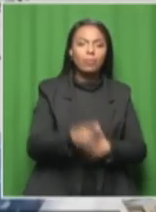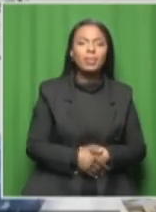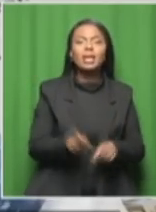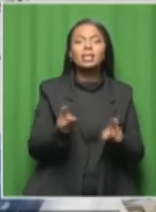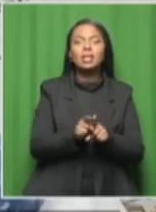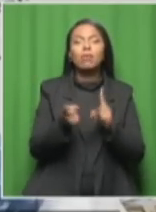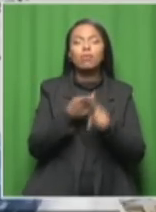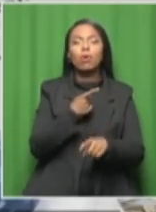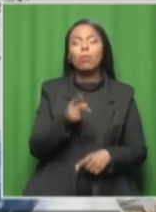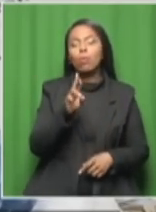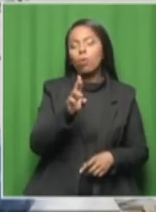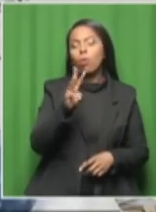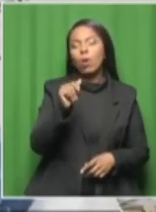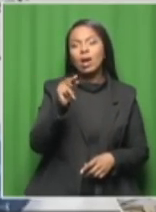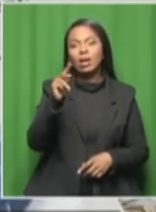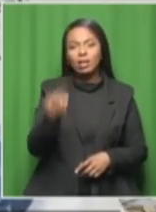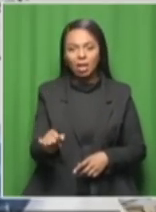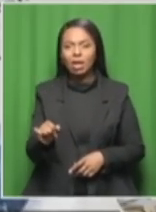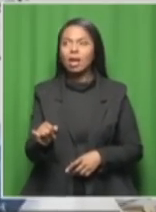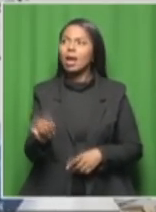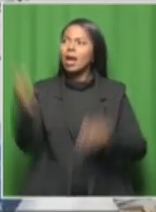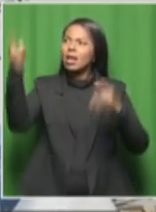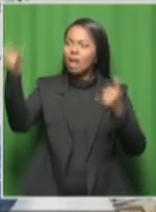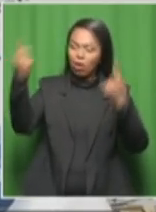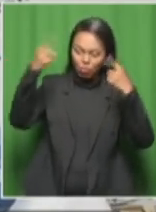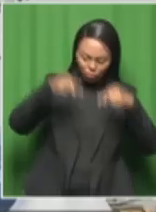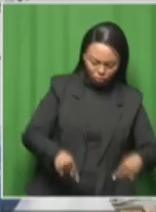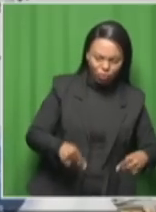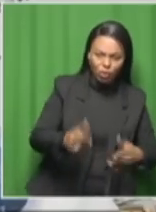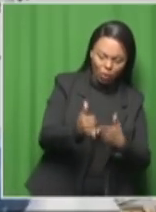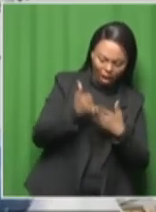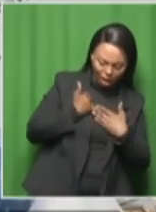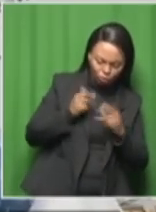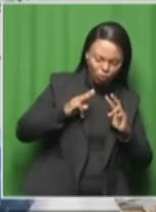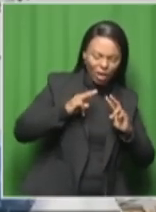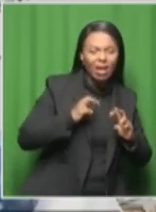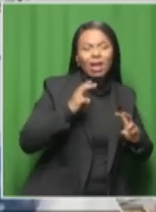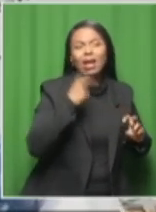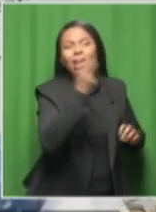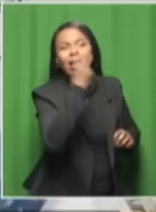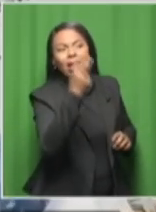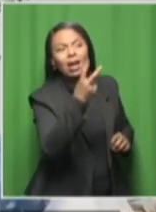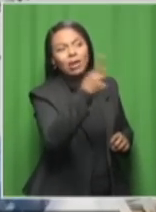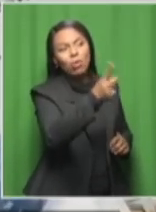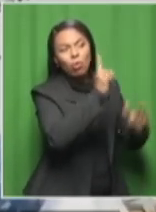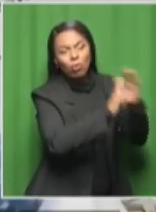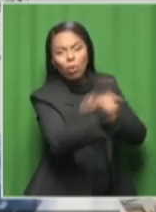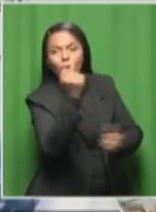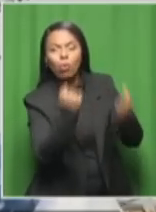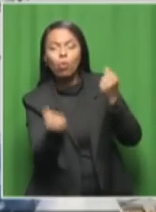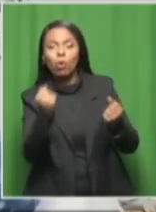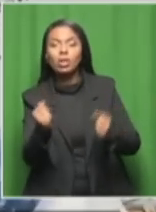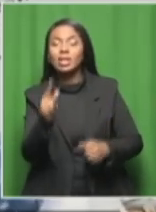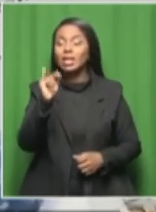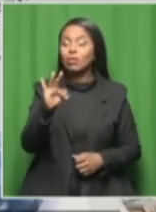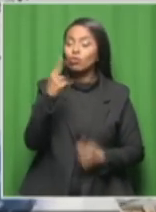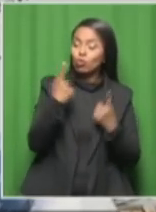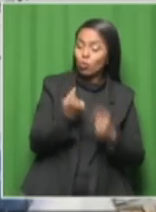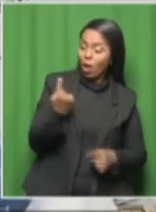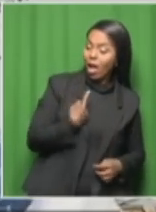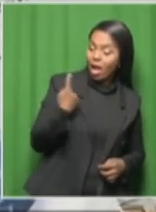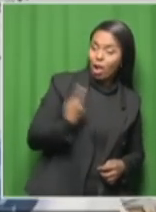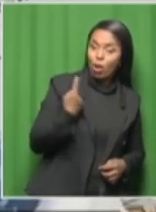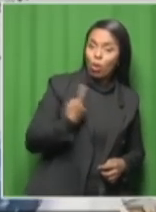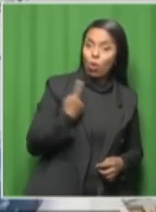and United Nations have to come here to help us search for him and take him to court and all that. If he took us alone in terms of that